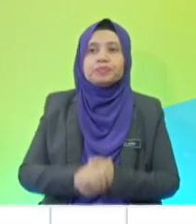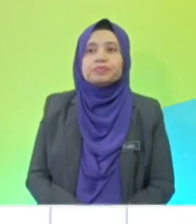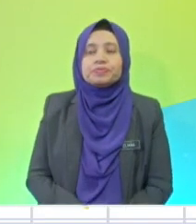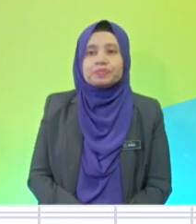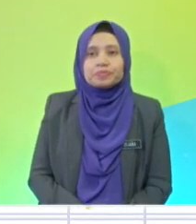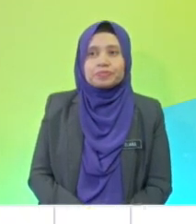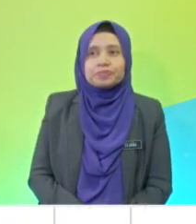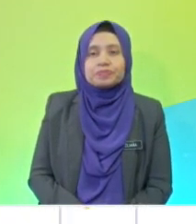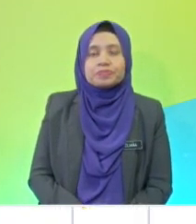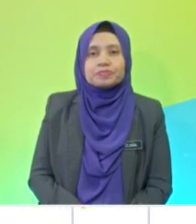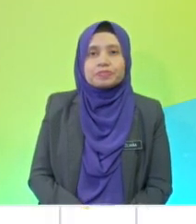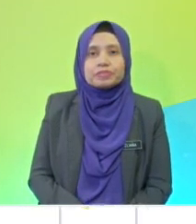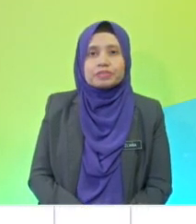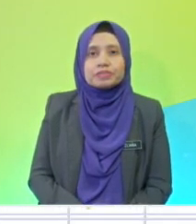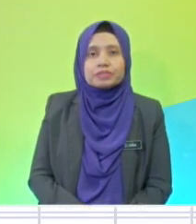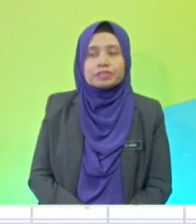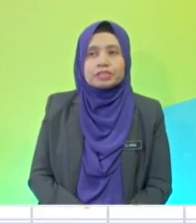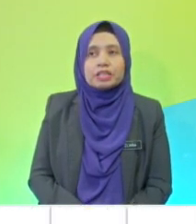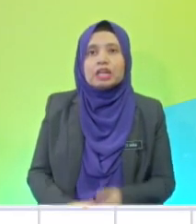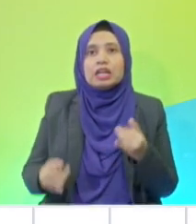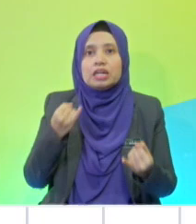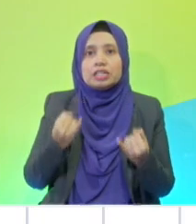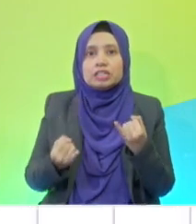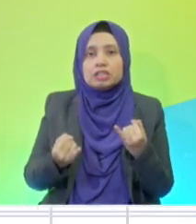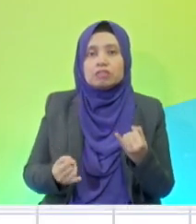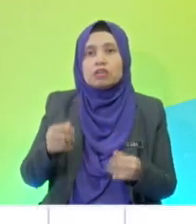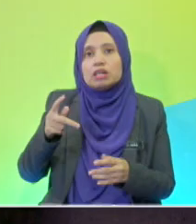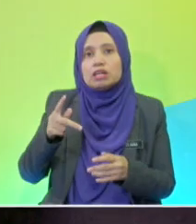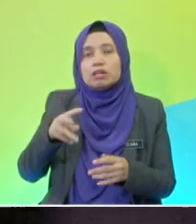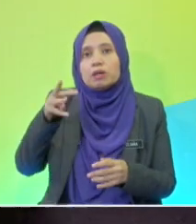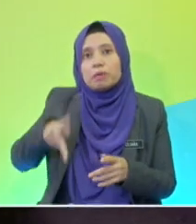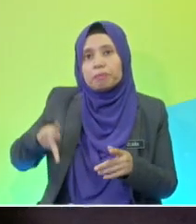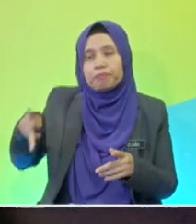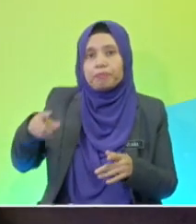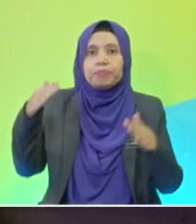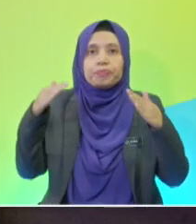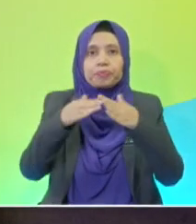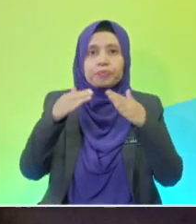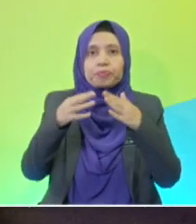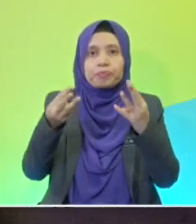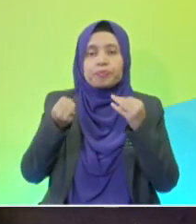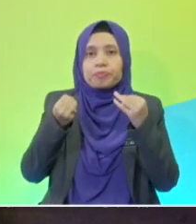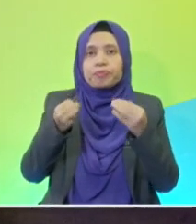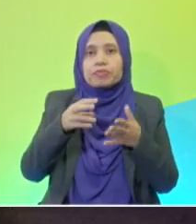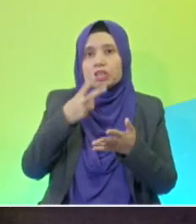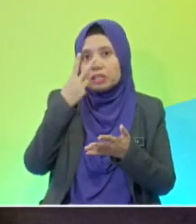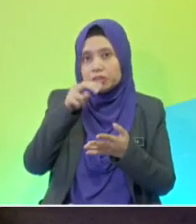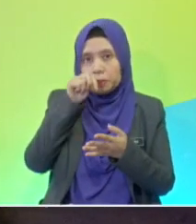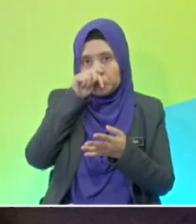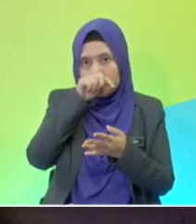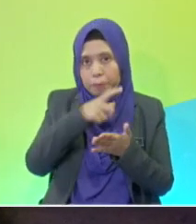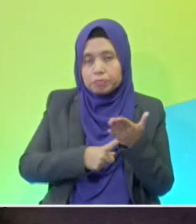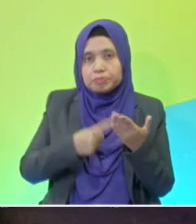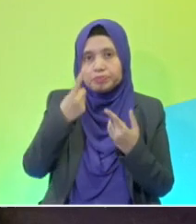amazing. Alright. With that, if pupils at home would like to, have a look at the lesson, if they'd like to find out more about